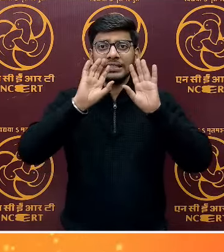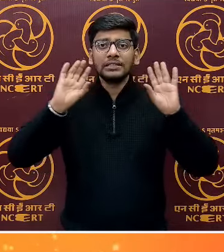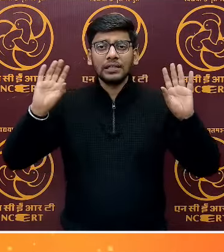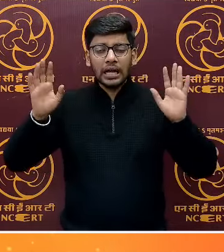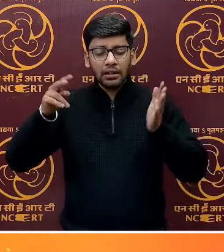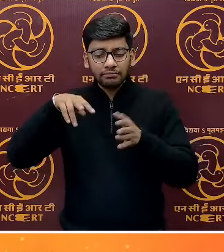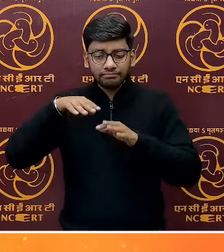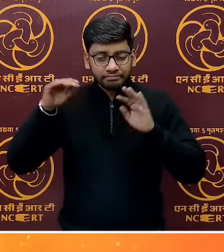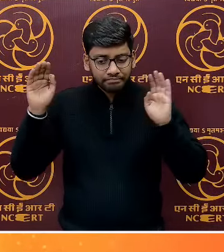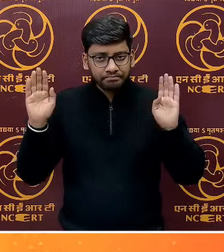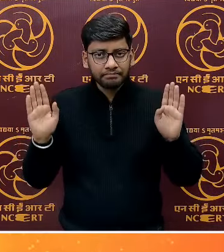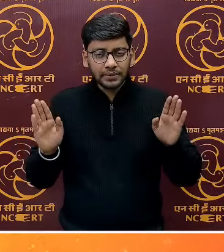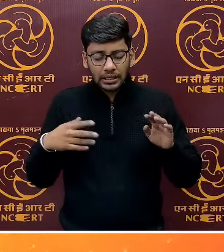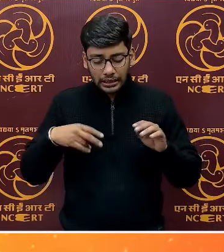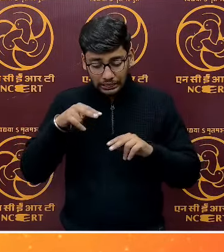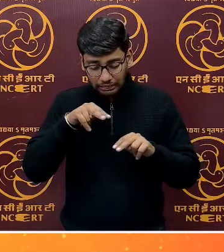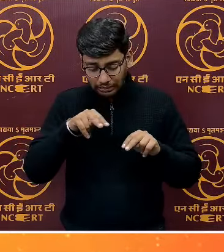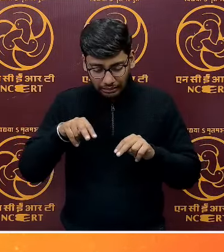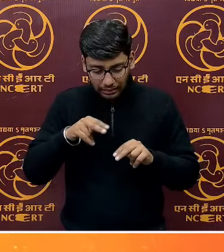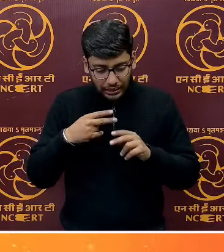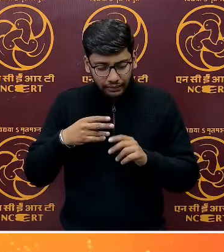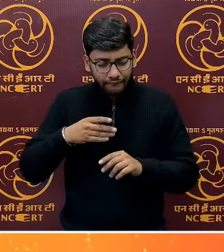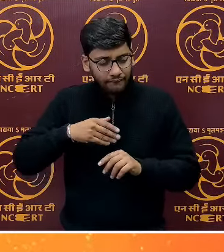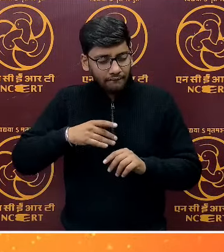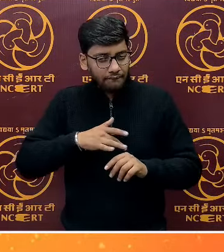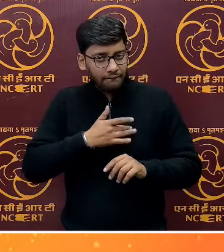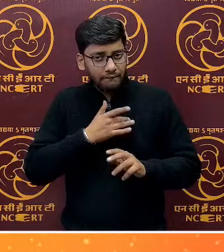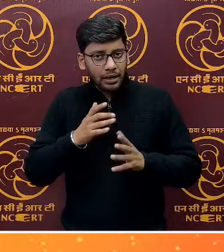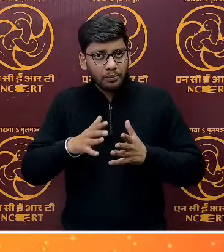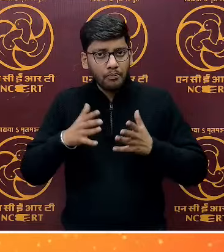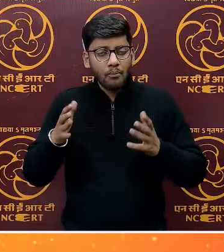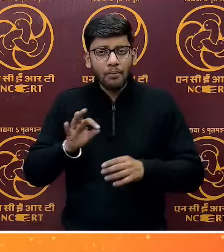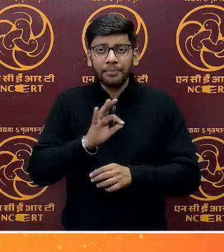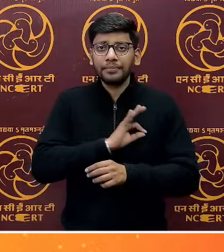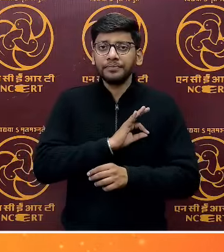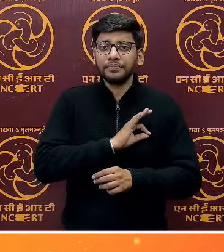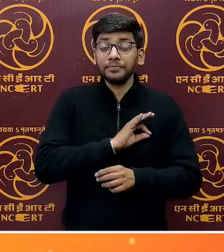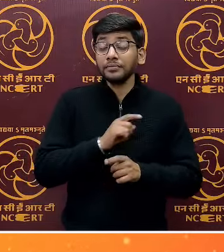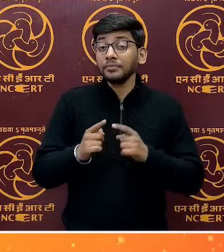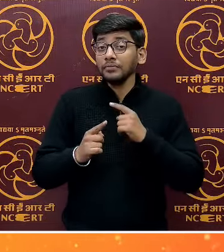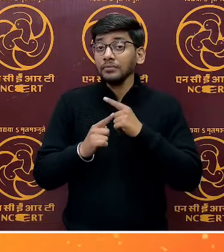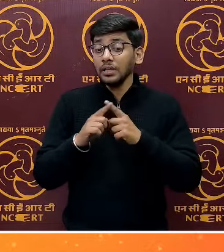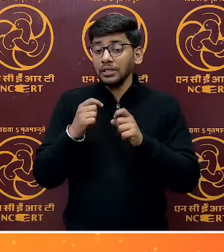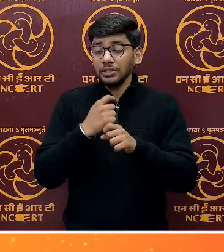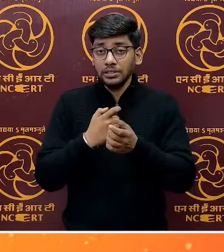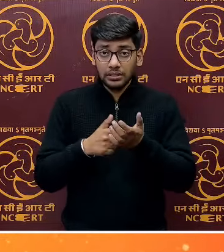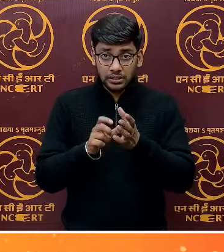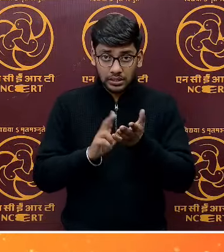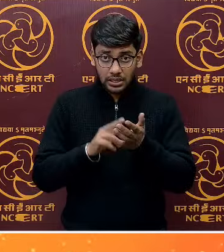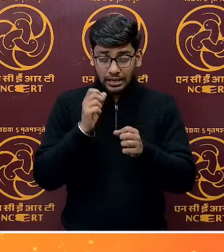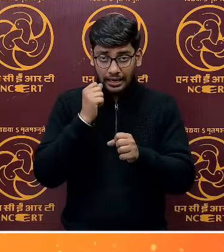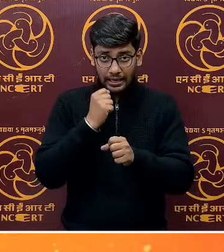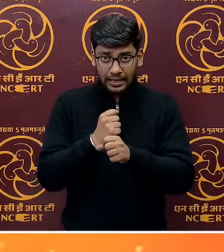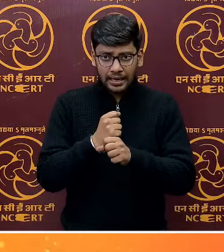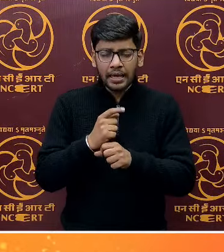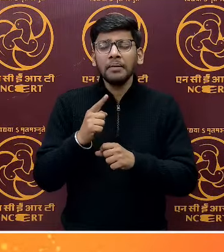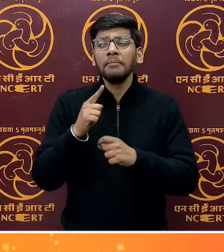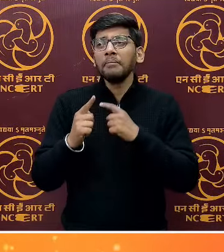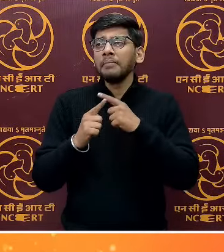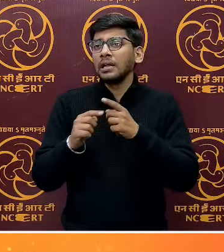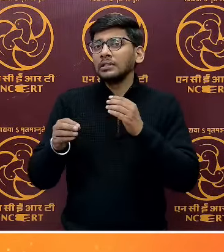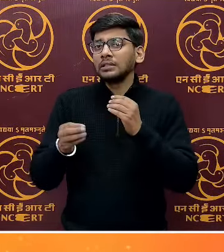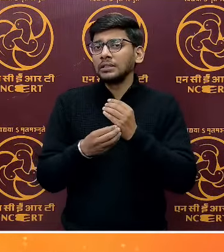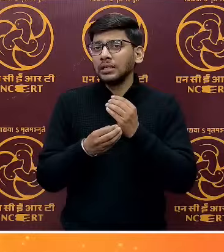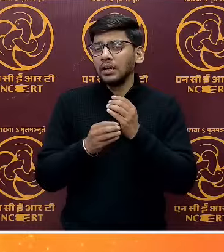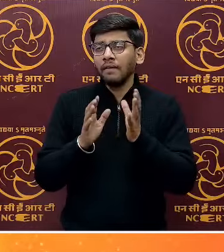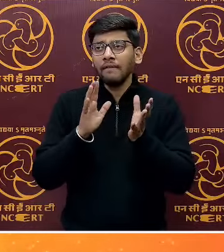that you are so small. All our illusion of grandeur, bigness goes down, and also that the world is so